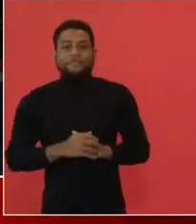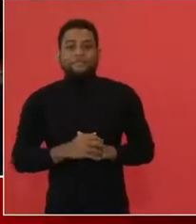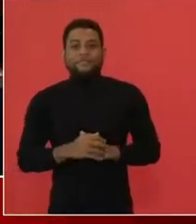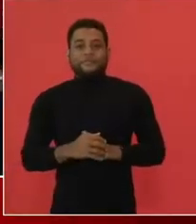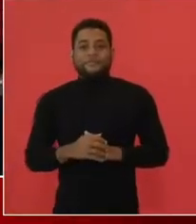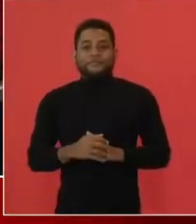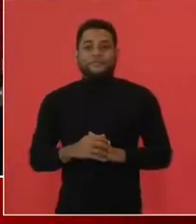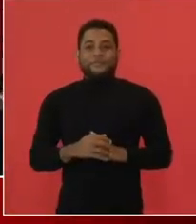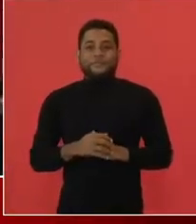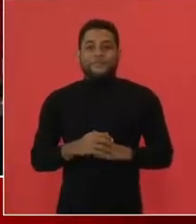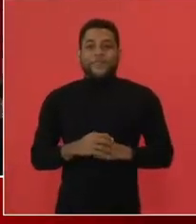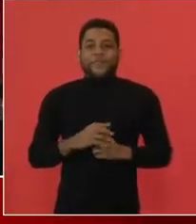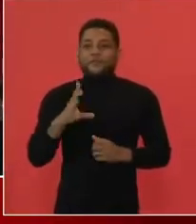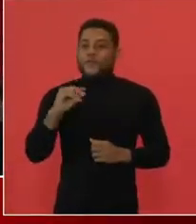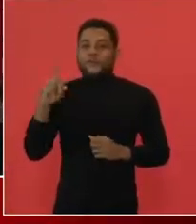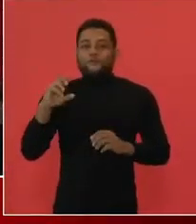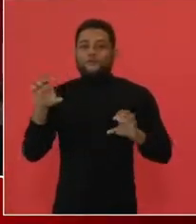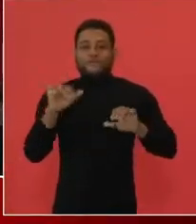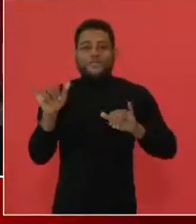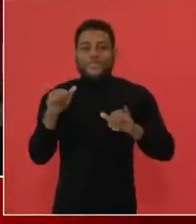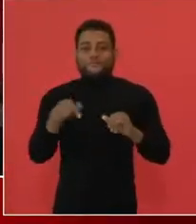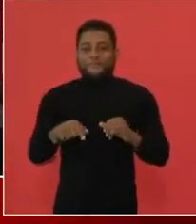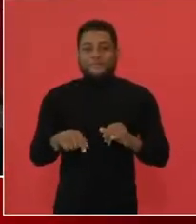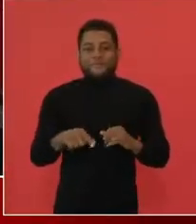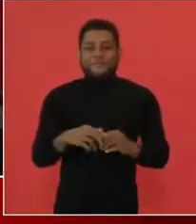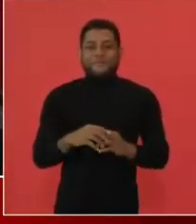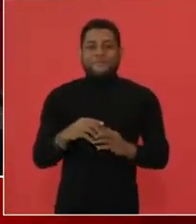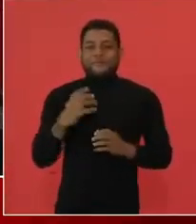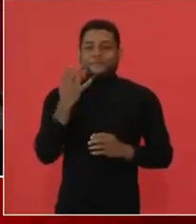Minnesota Avenue like the D.C. Department of Employment Services.